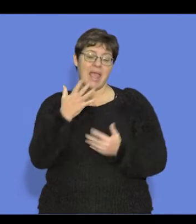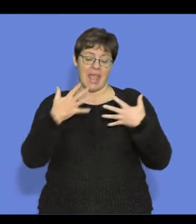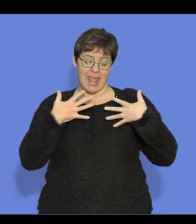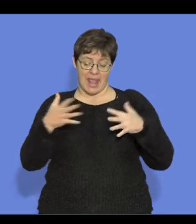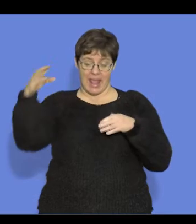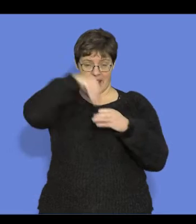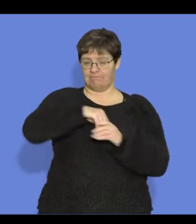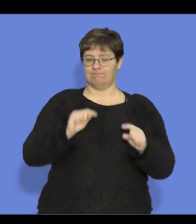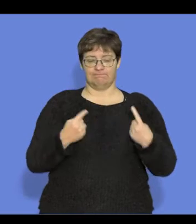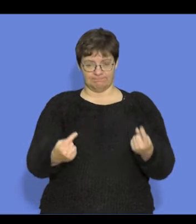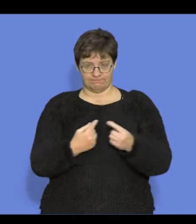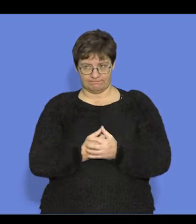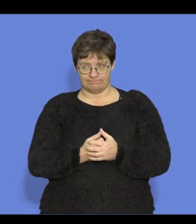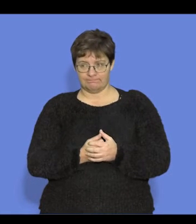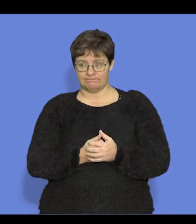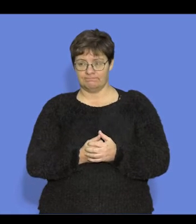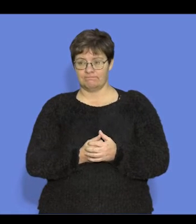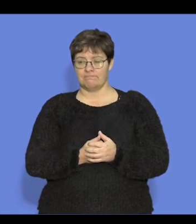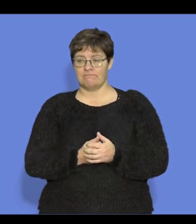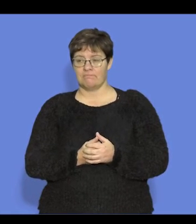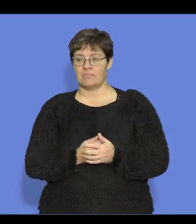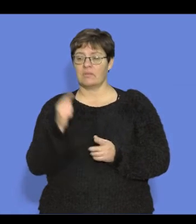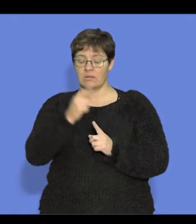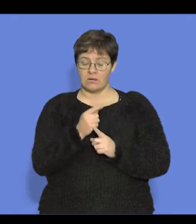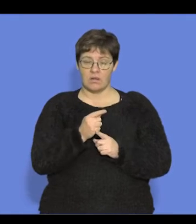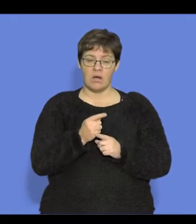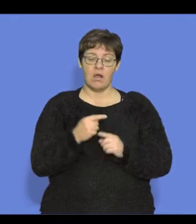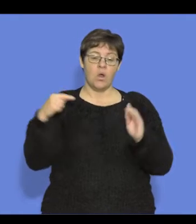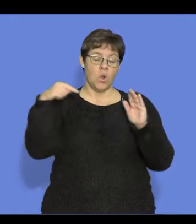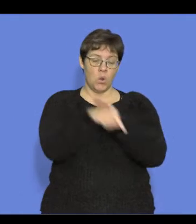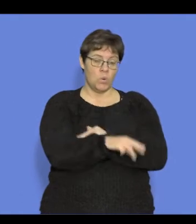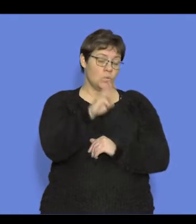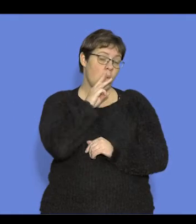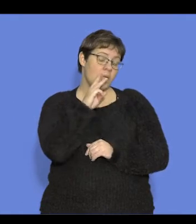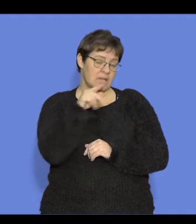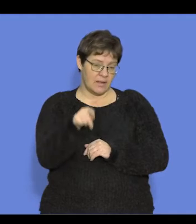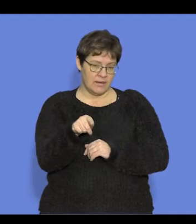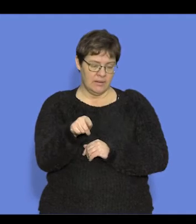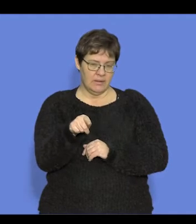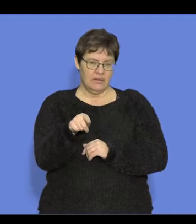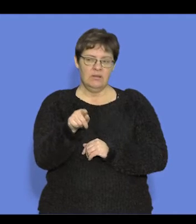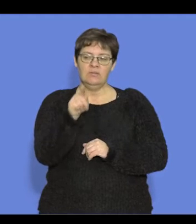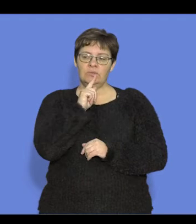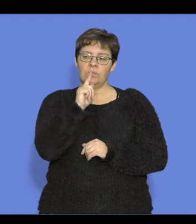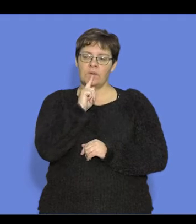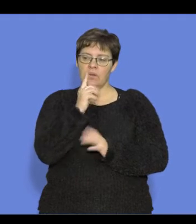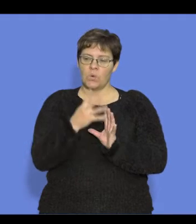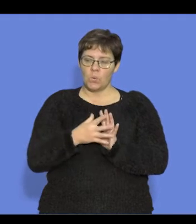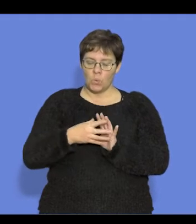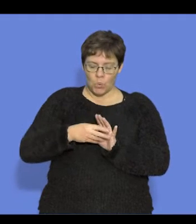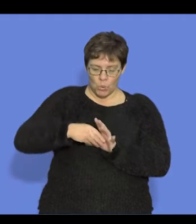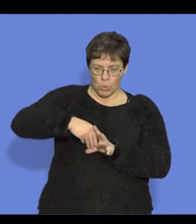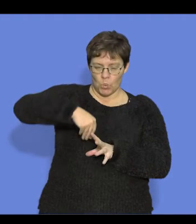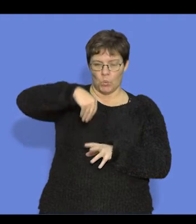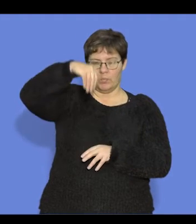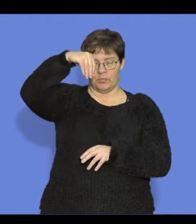that as the twig loses water, the water is sucked up the tube,